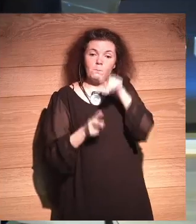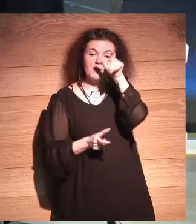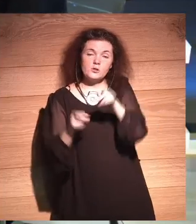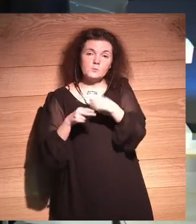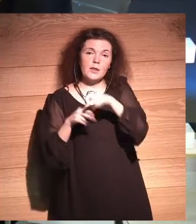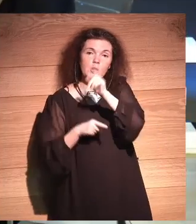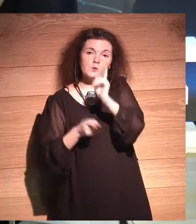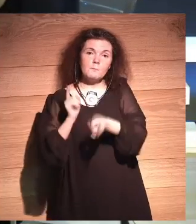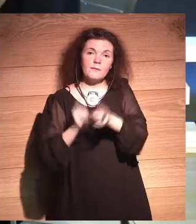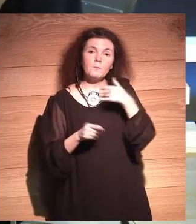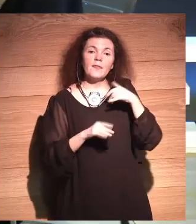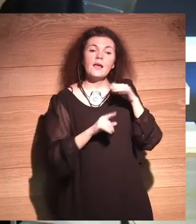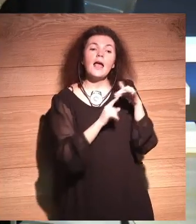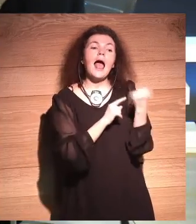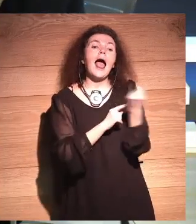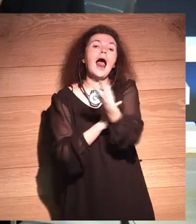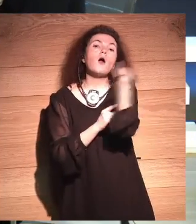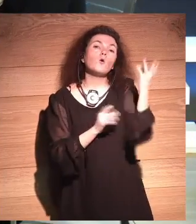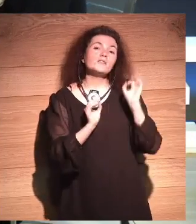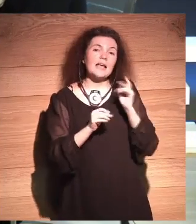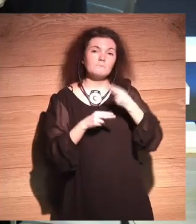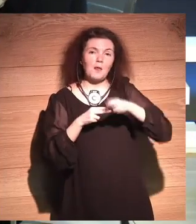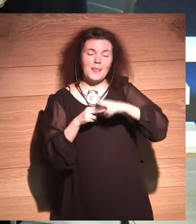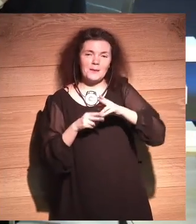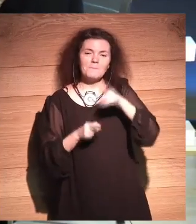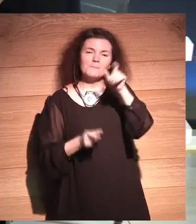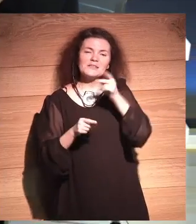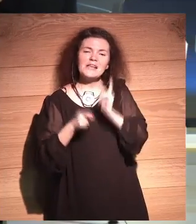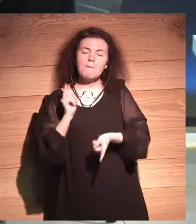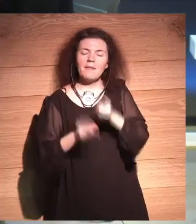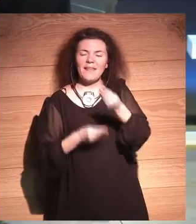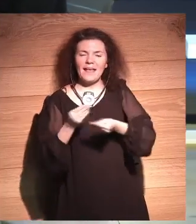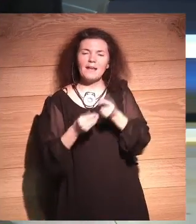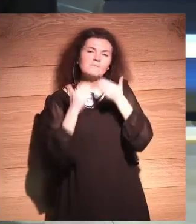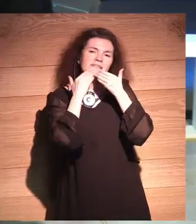take home, and I think it would be a good idea that you also